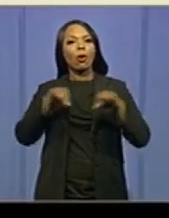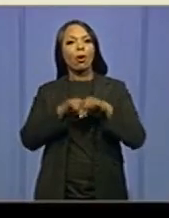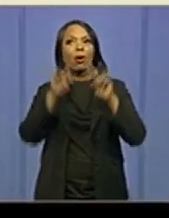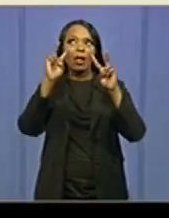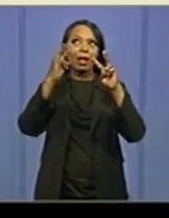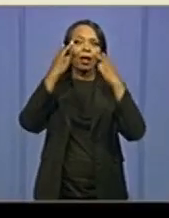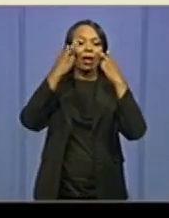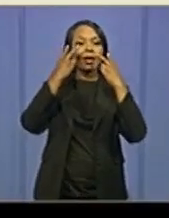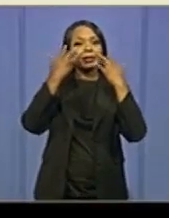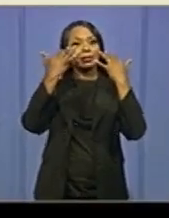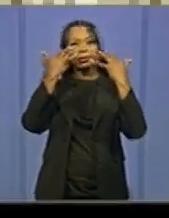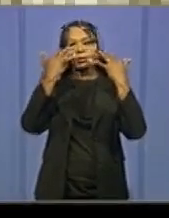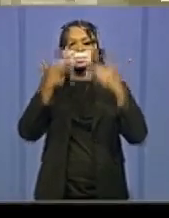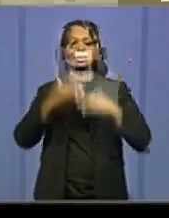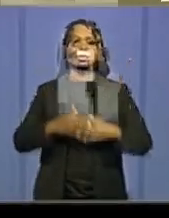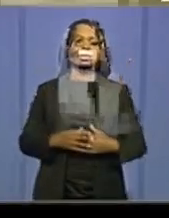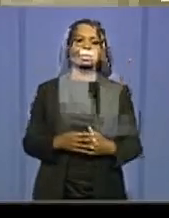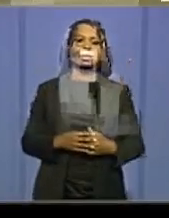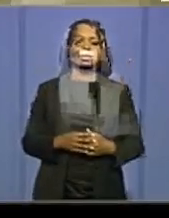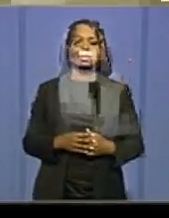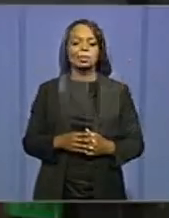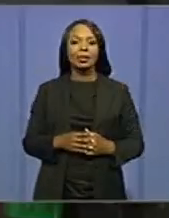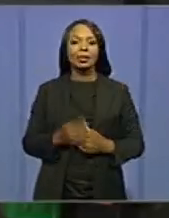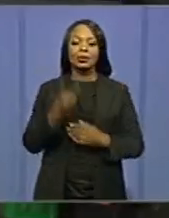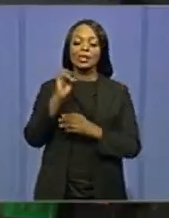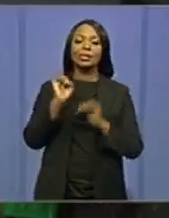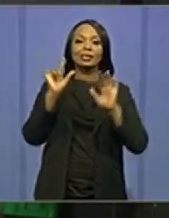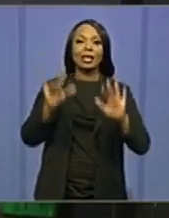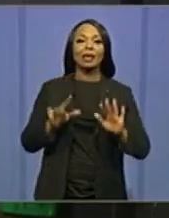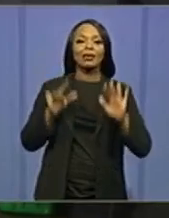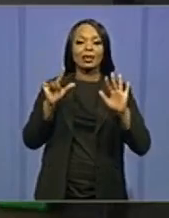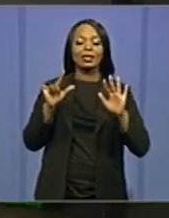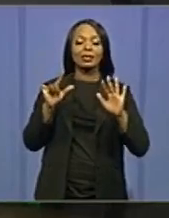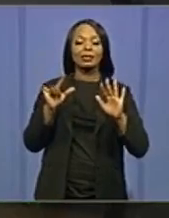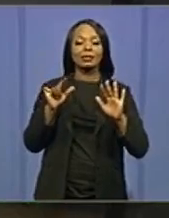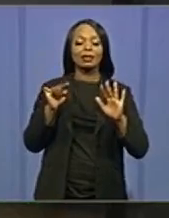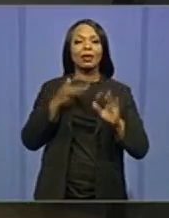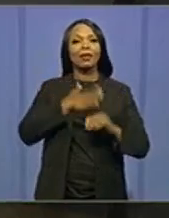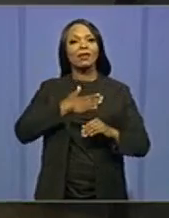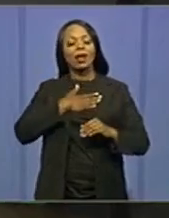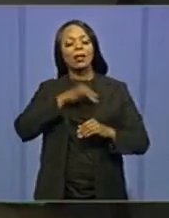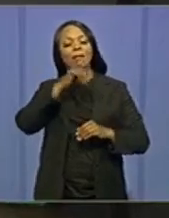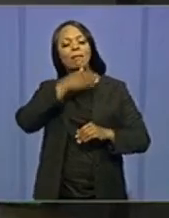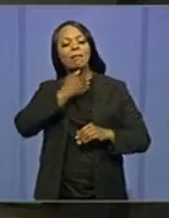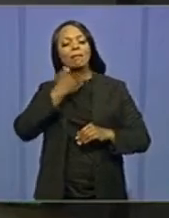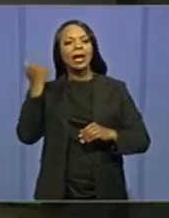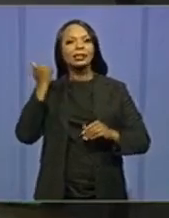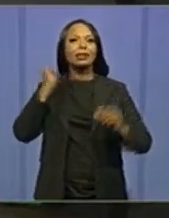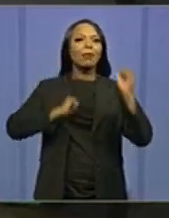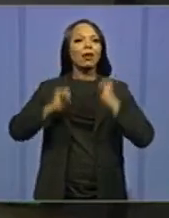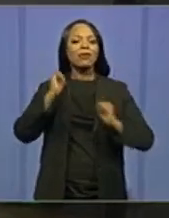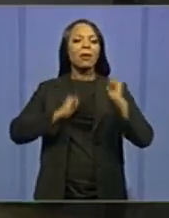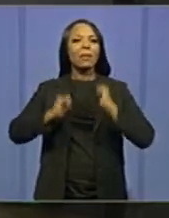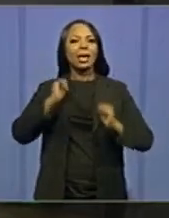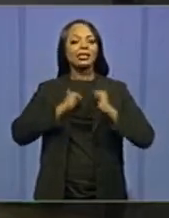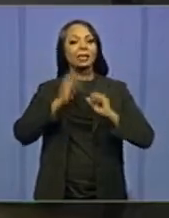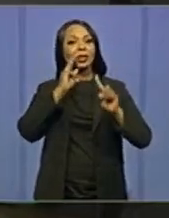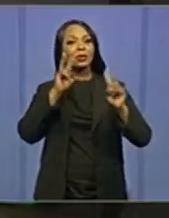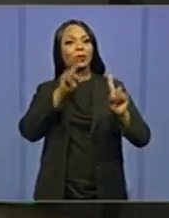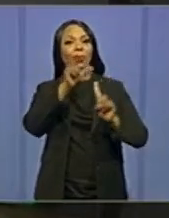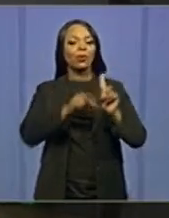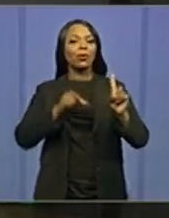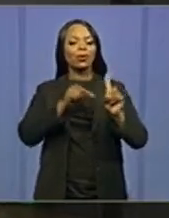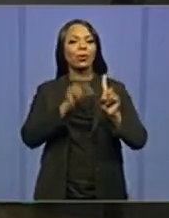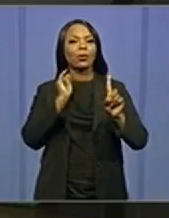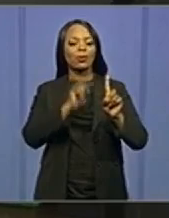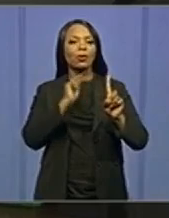Me. Seeing him at the African BET Awards in 2017, I really felt like that was one of the best performances I personally seen Post